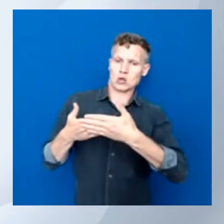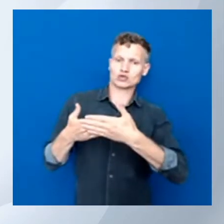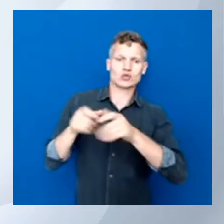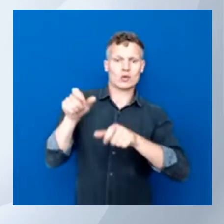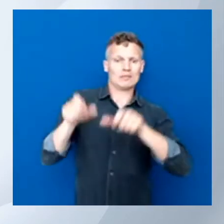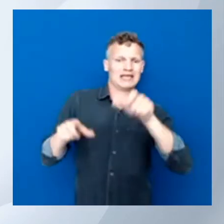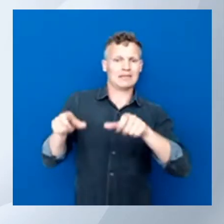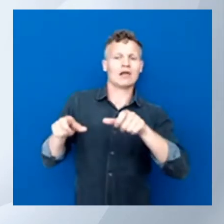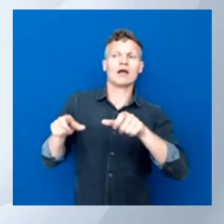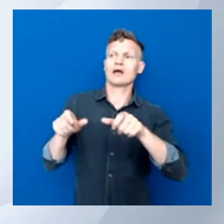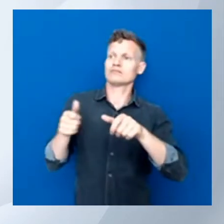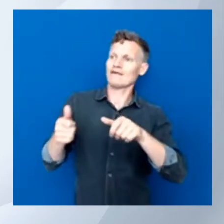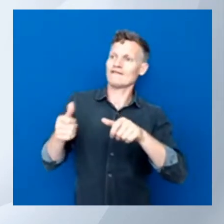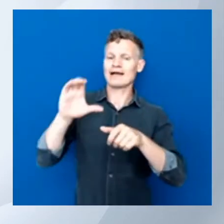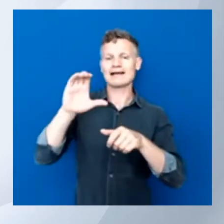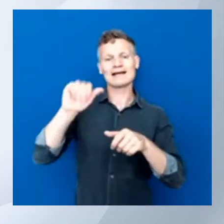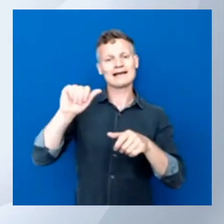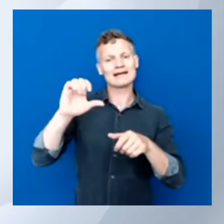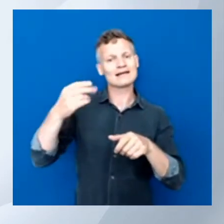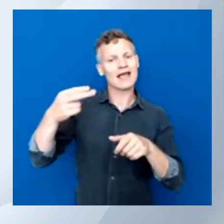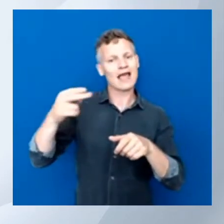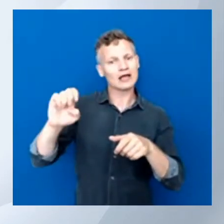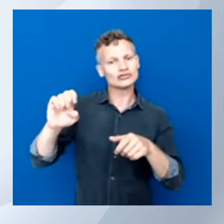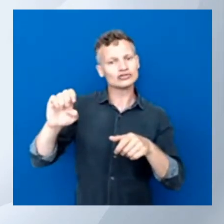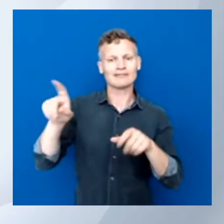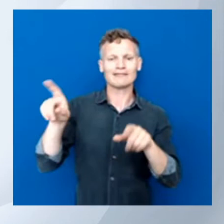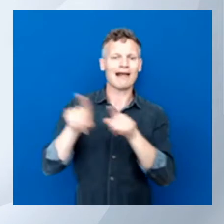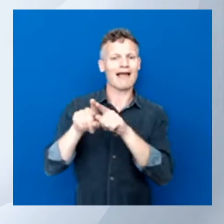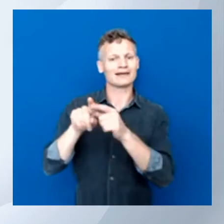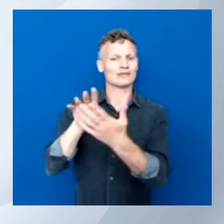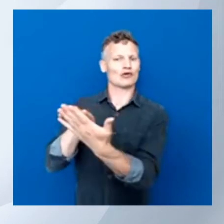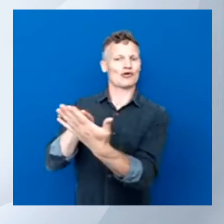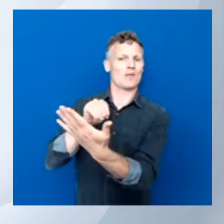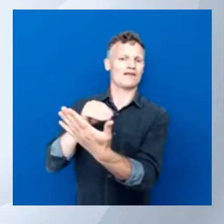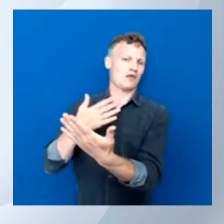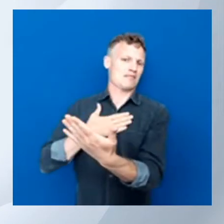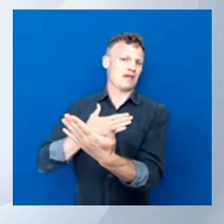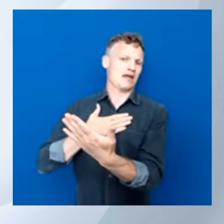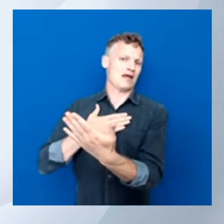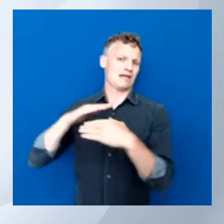your primary server. So in this case, for example, we have an